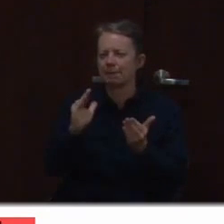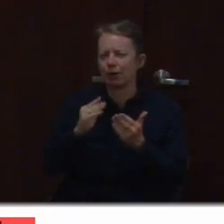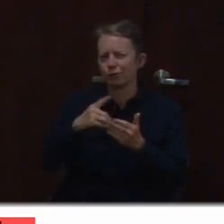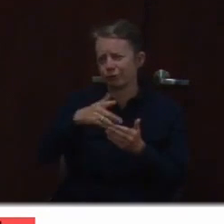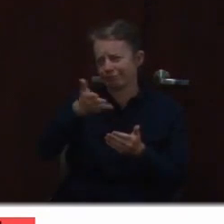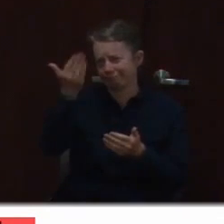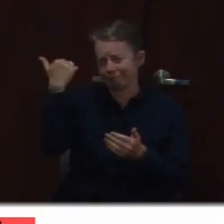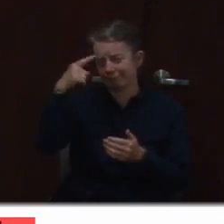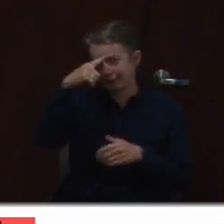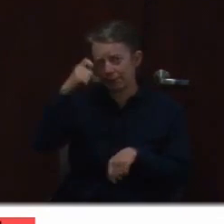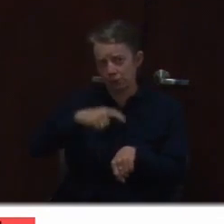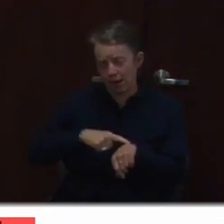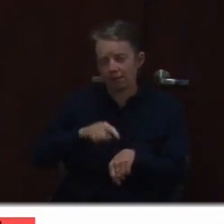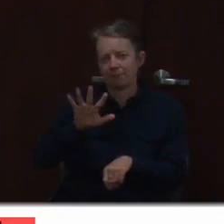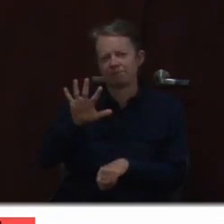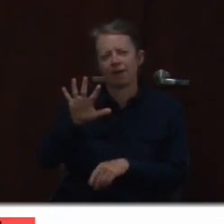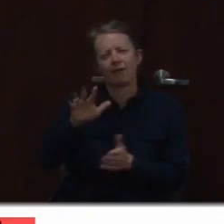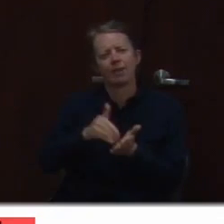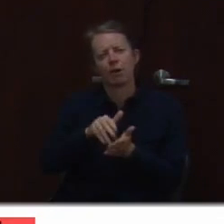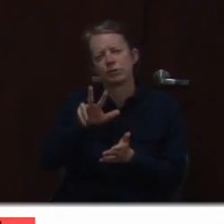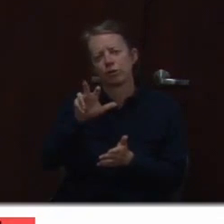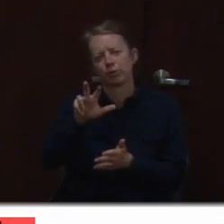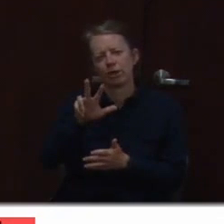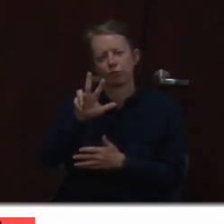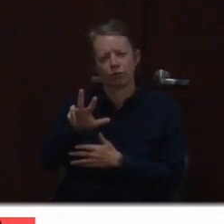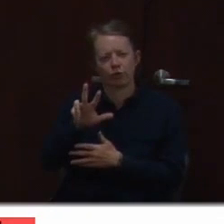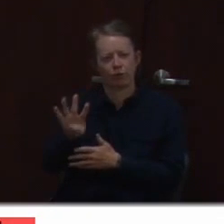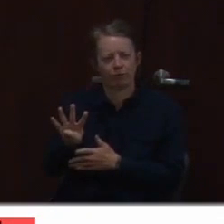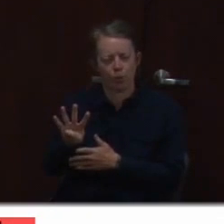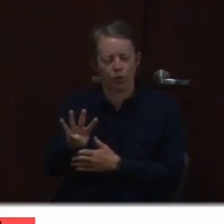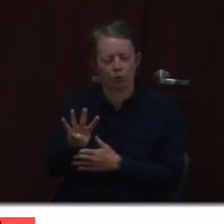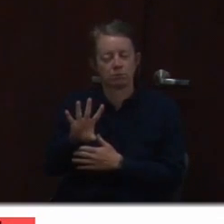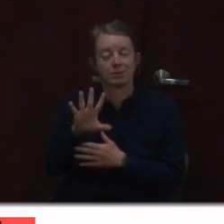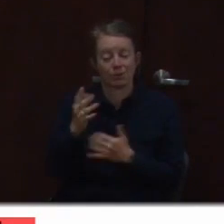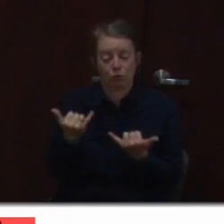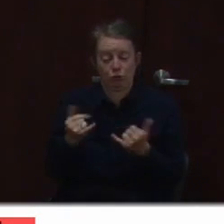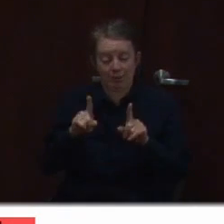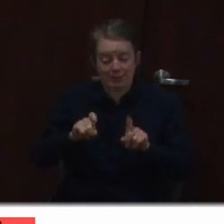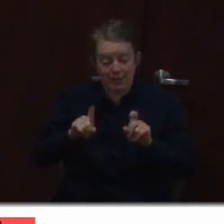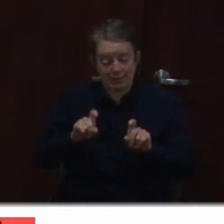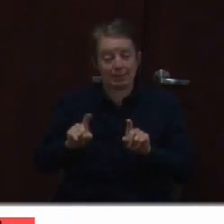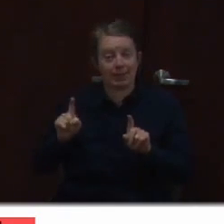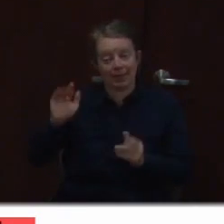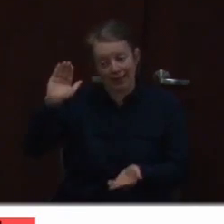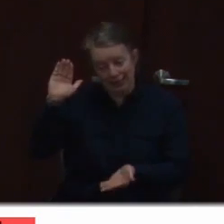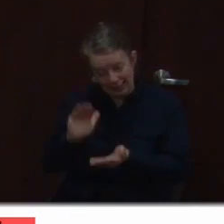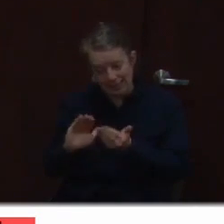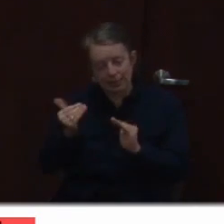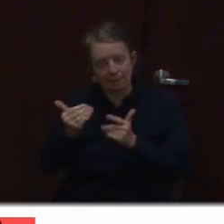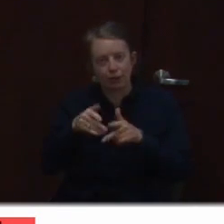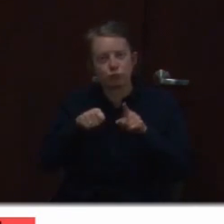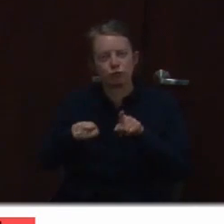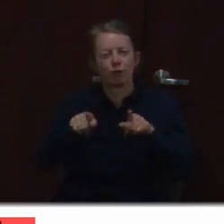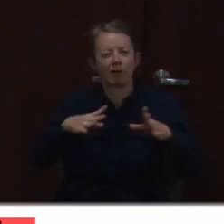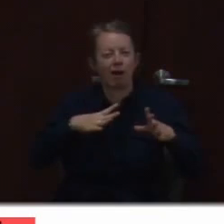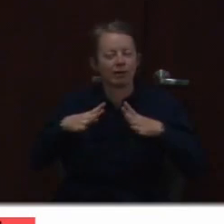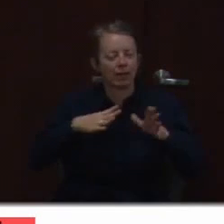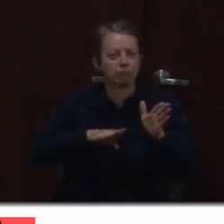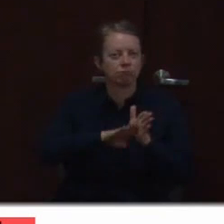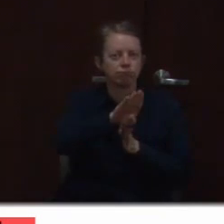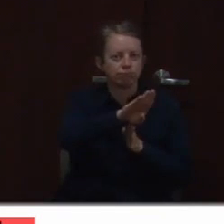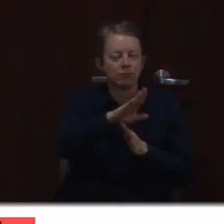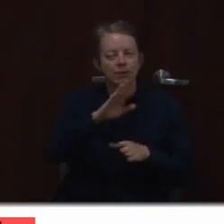was 5,334. So while current testing is less than what we were seeing in the surge, it is comparable to what we were